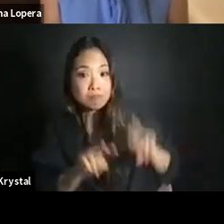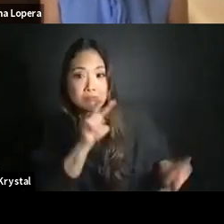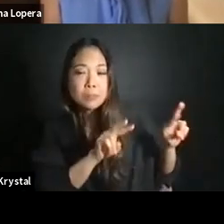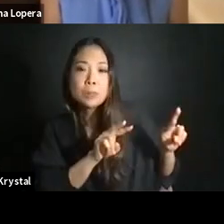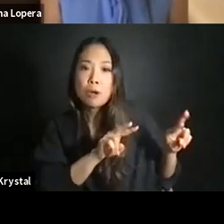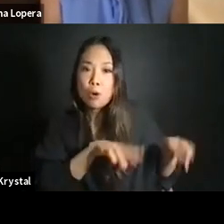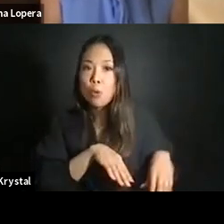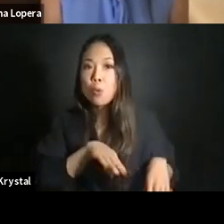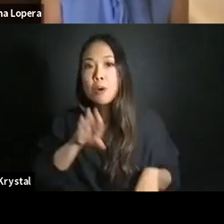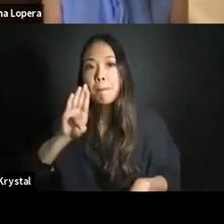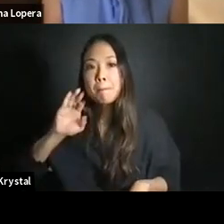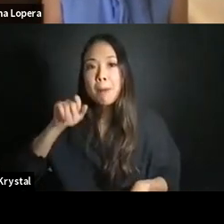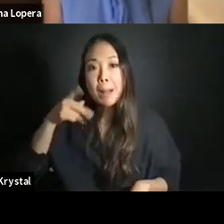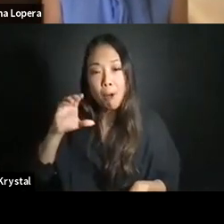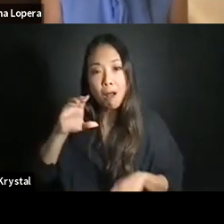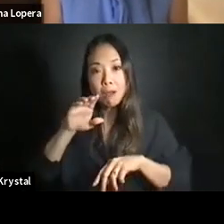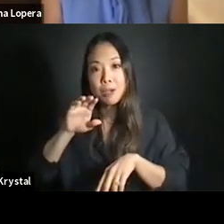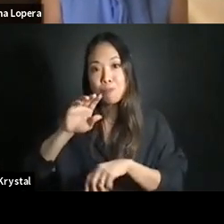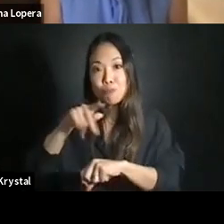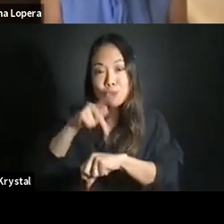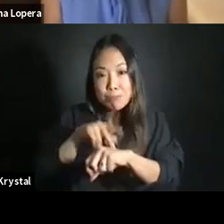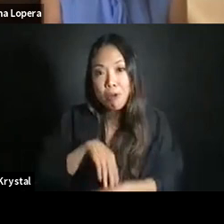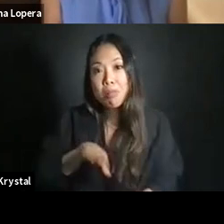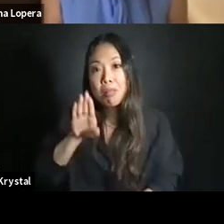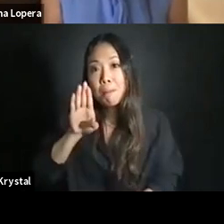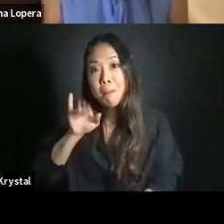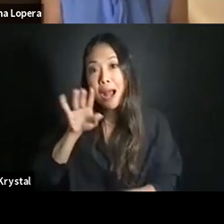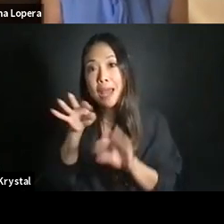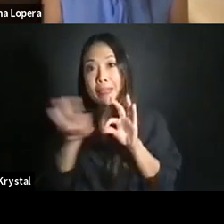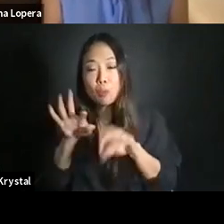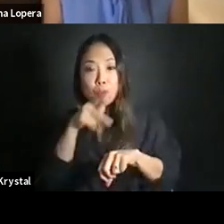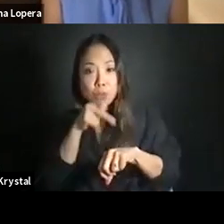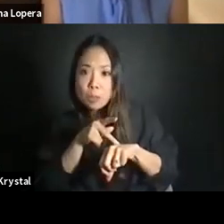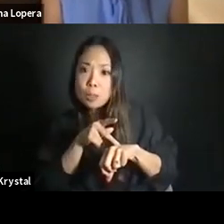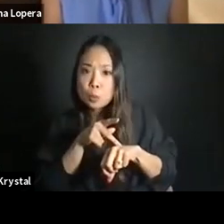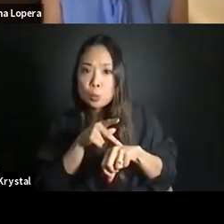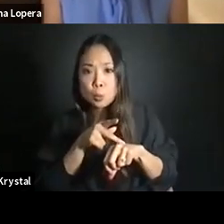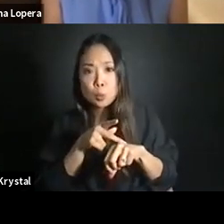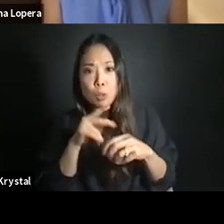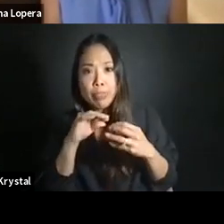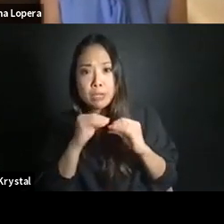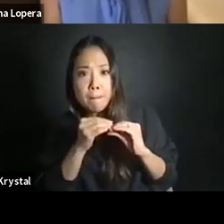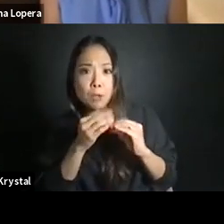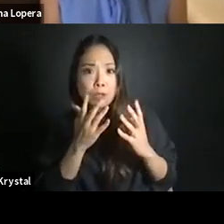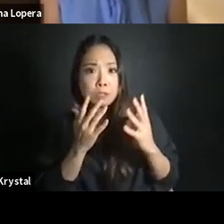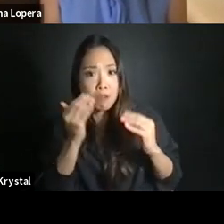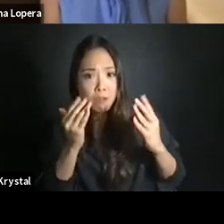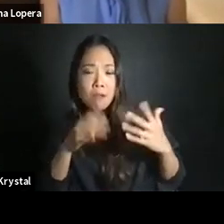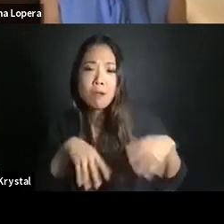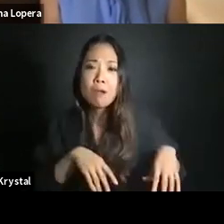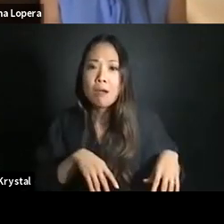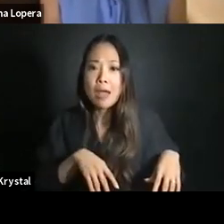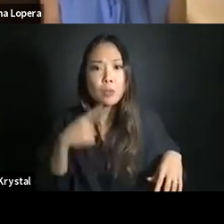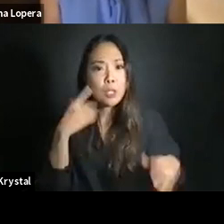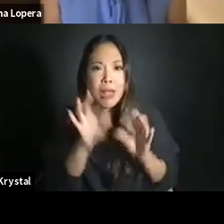principles and we know that's the linchpin for our our efforts to diversify our our workforce